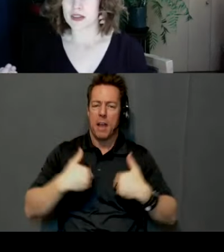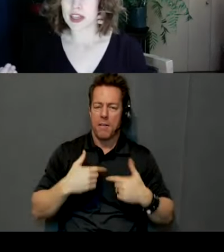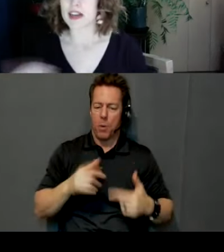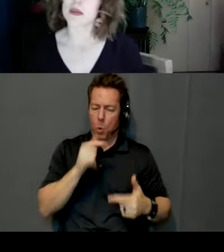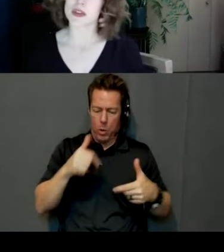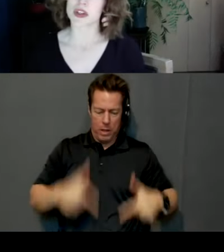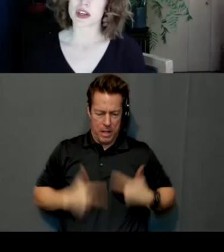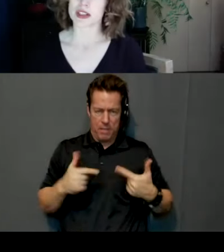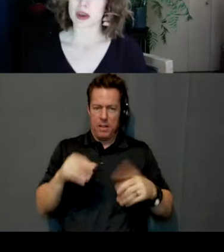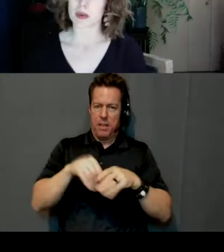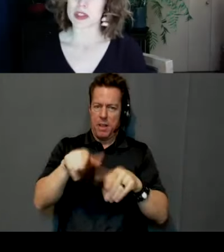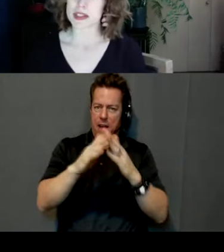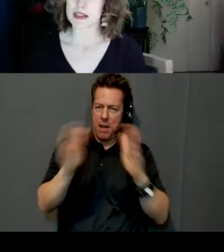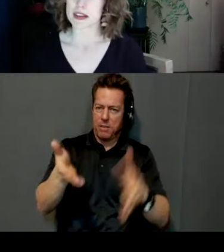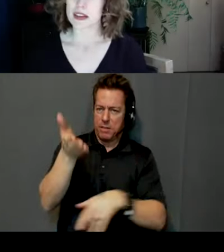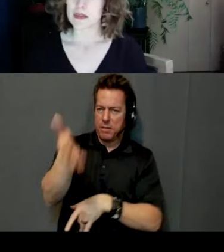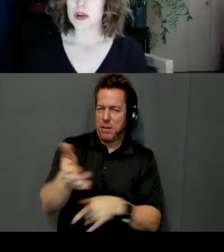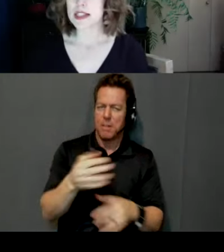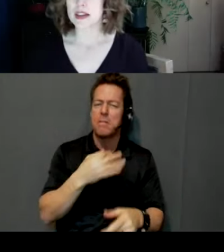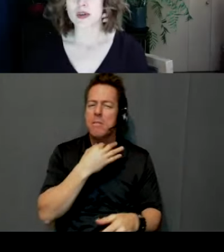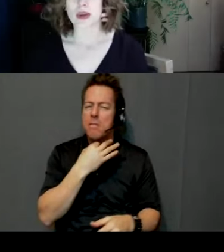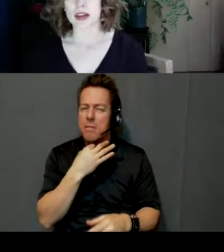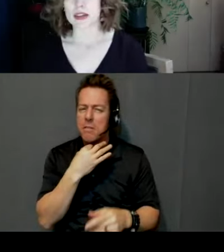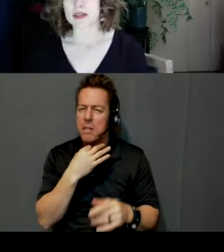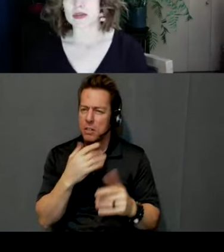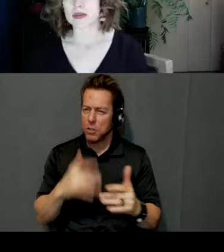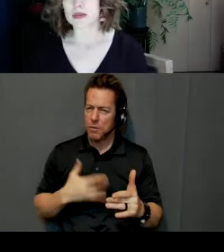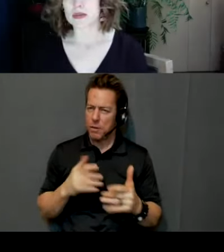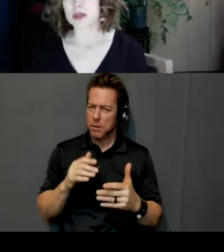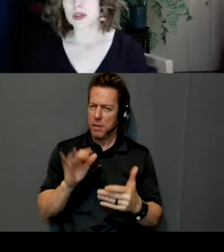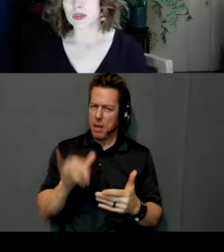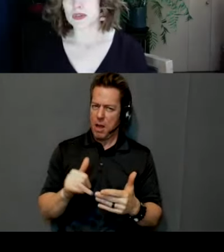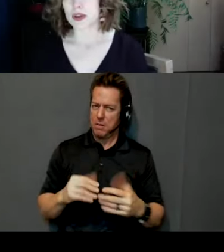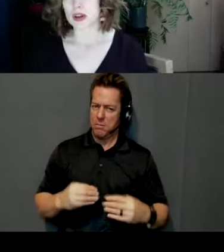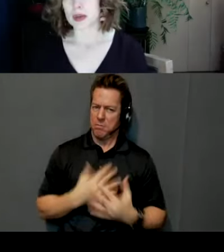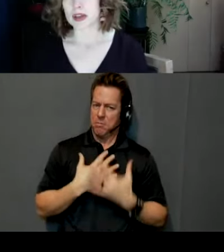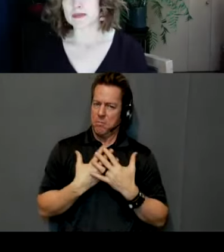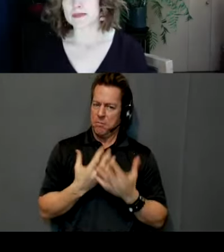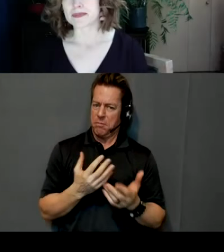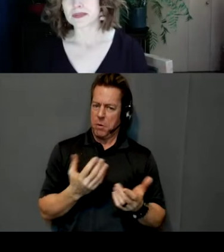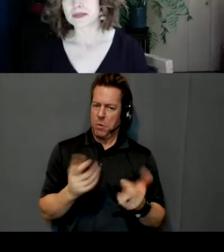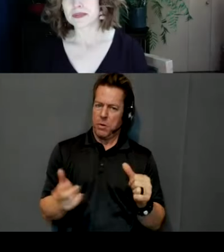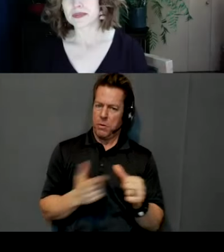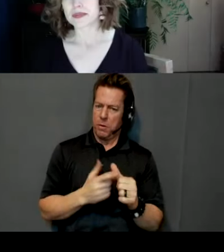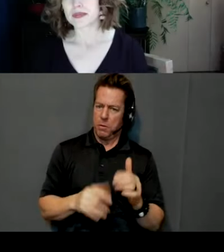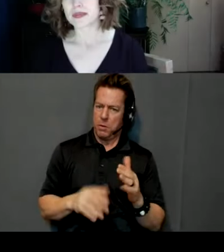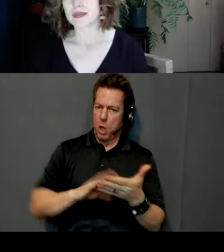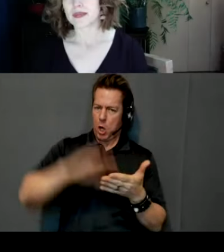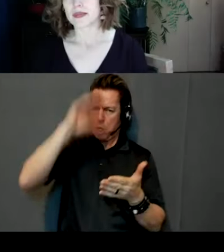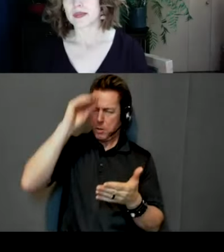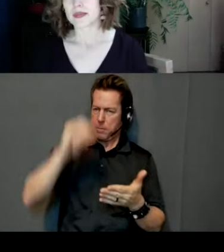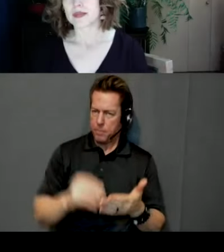inside of it. And I'm just curious if that was present in your mind when you first found out about it.